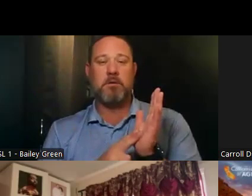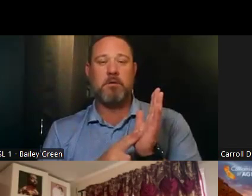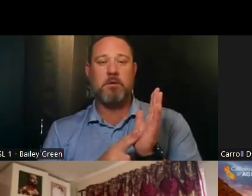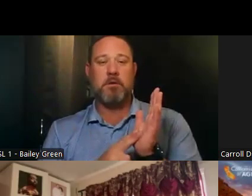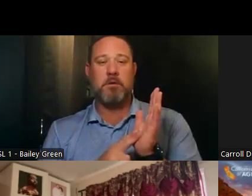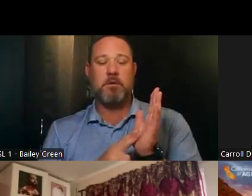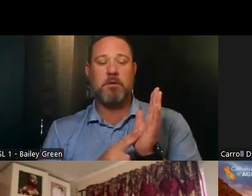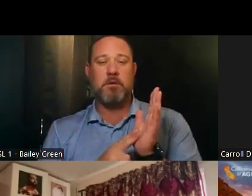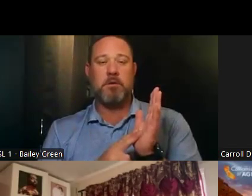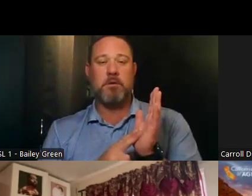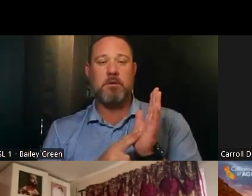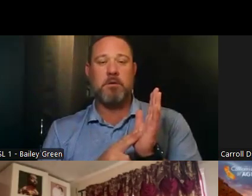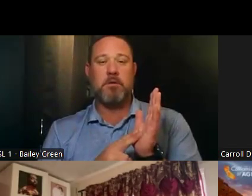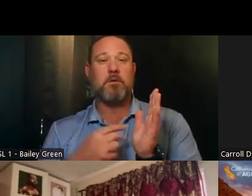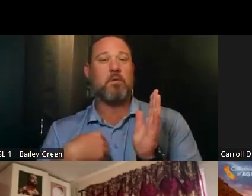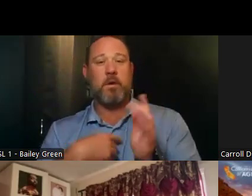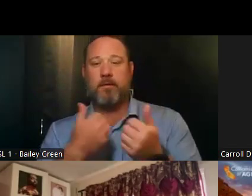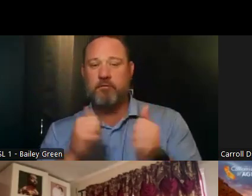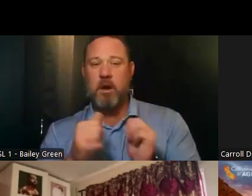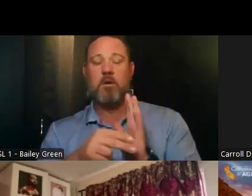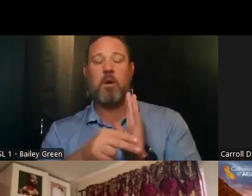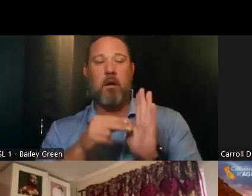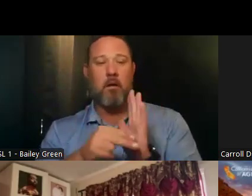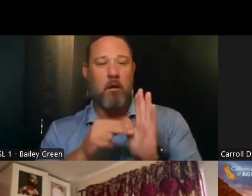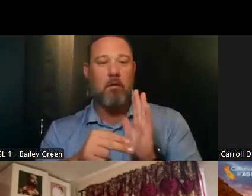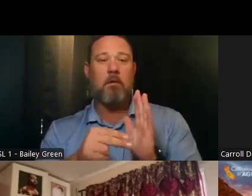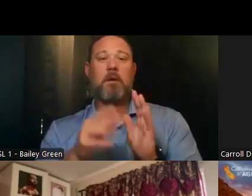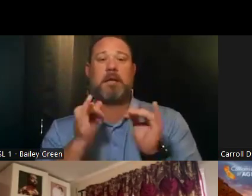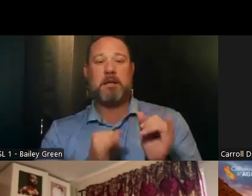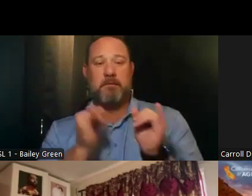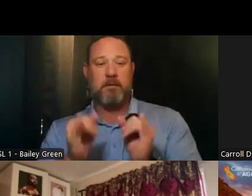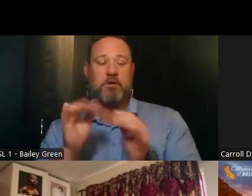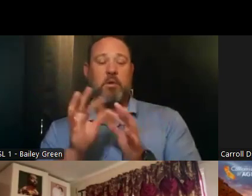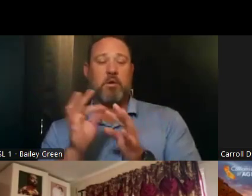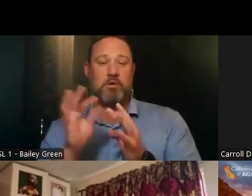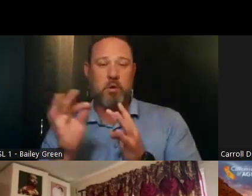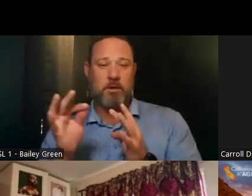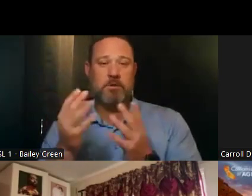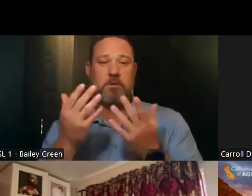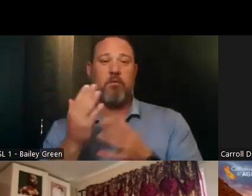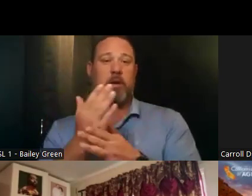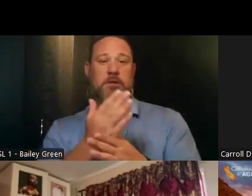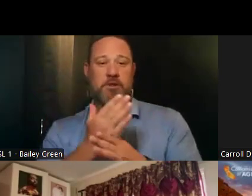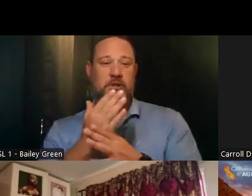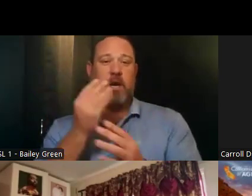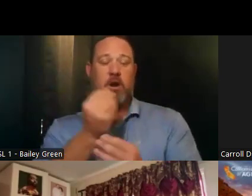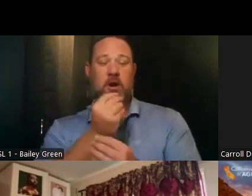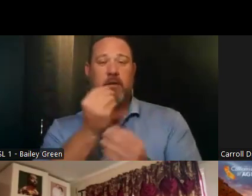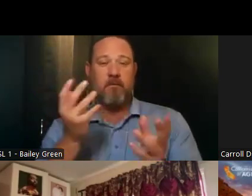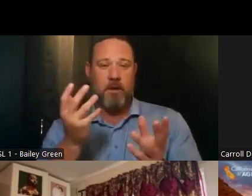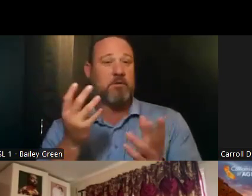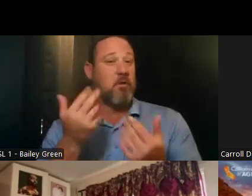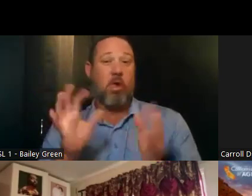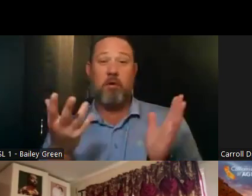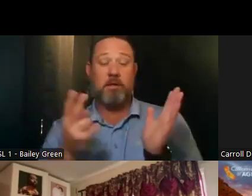Um, we have tried to highlight that it's still an individual choice, that if you've already shared information if you've already